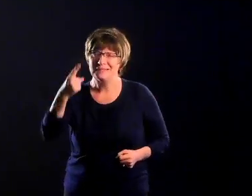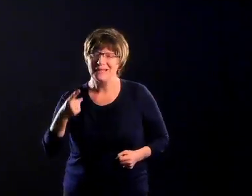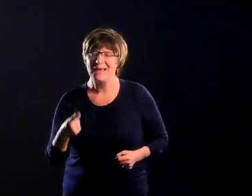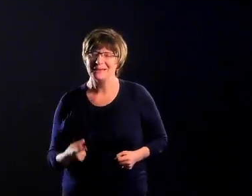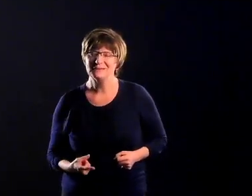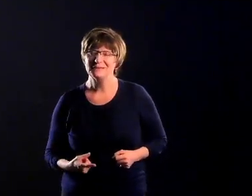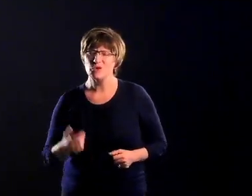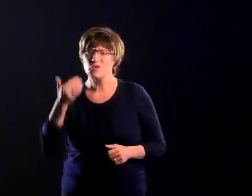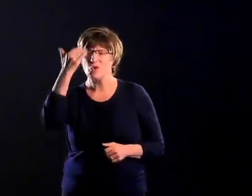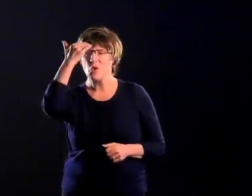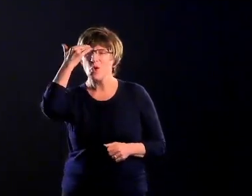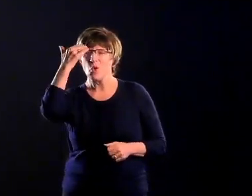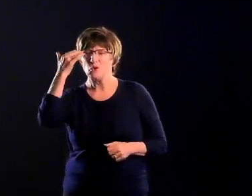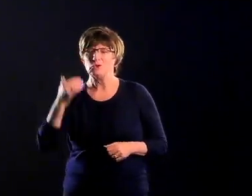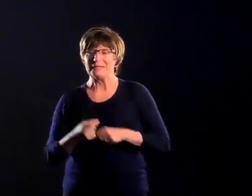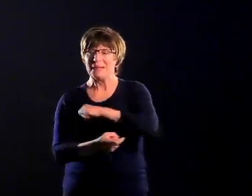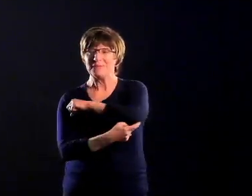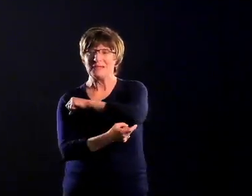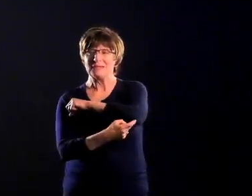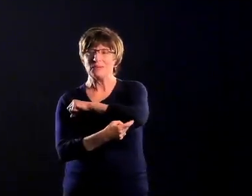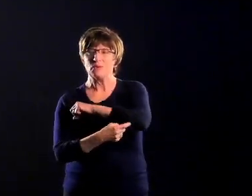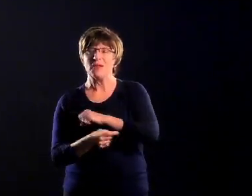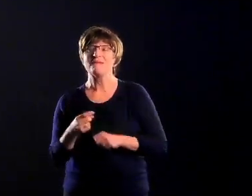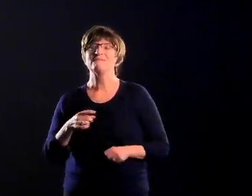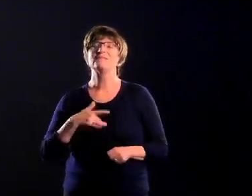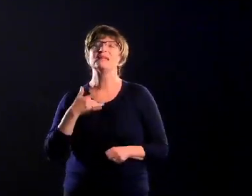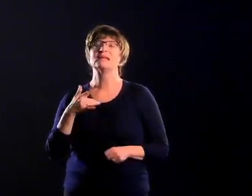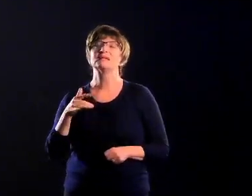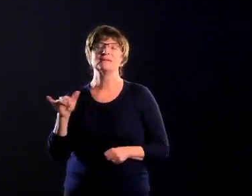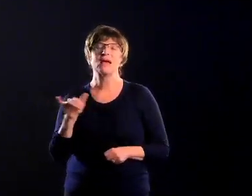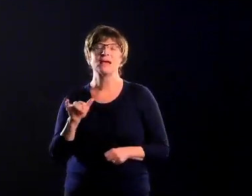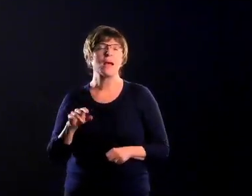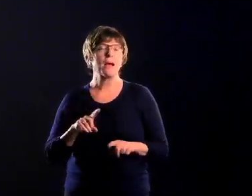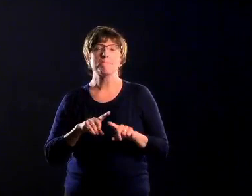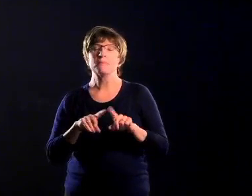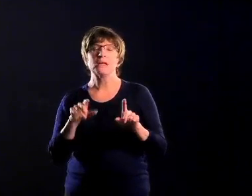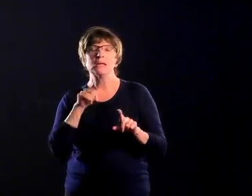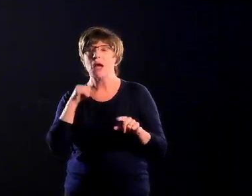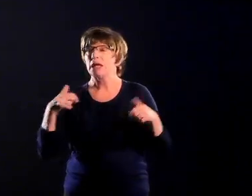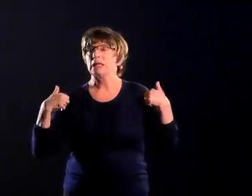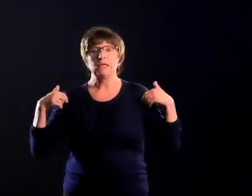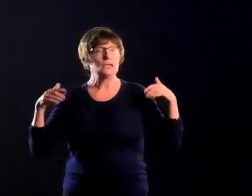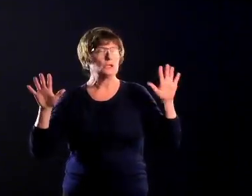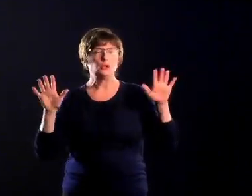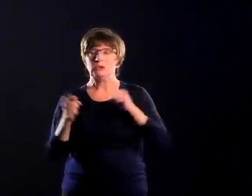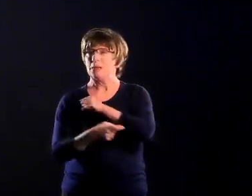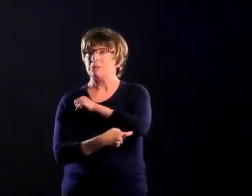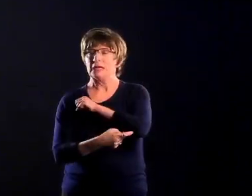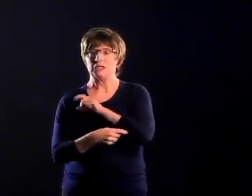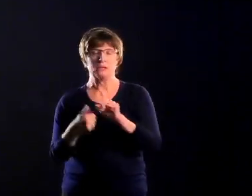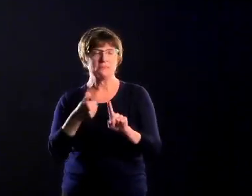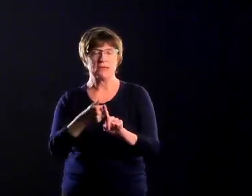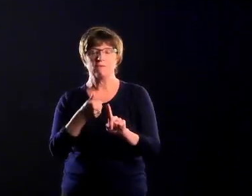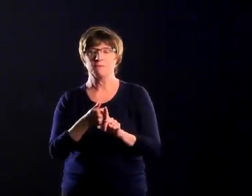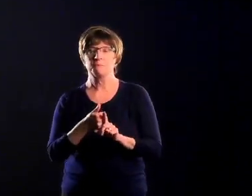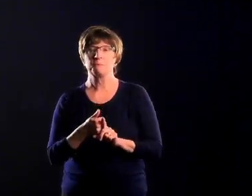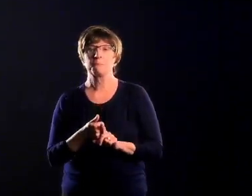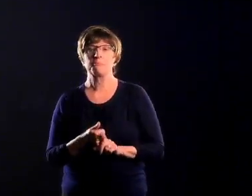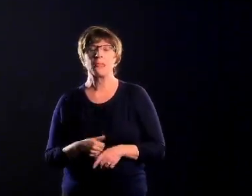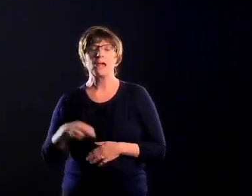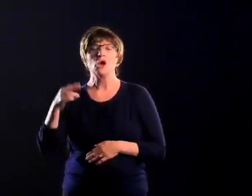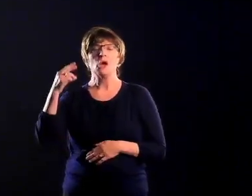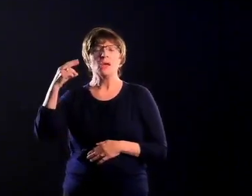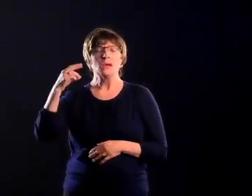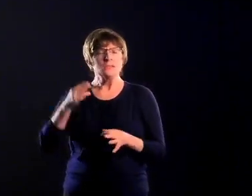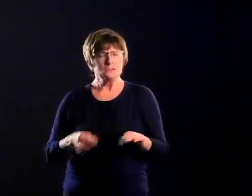tempted, yet he did not sin. He did not succumb to the temptation. He did not yield to it. And it's important for us to realize that